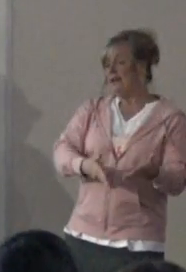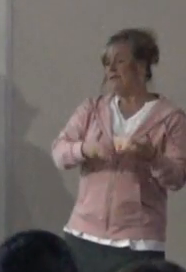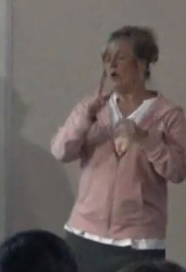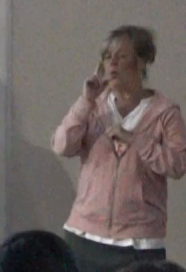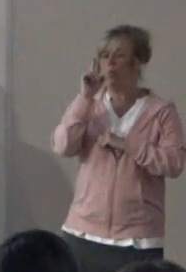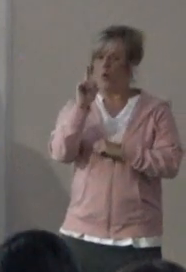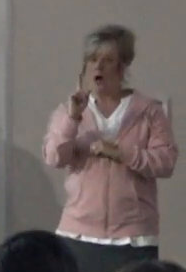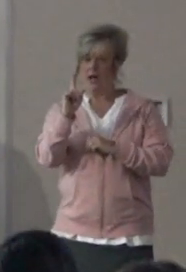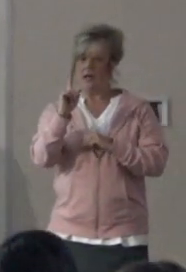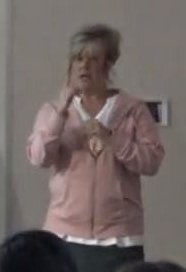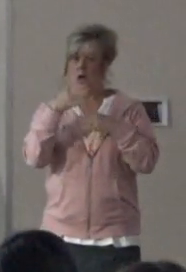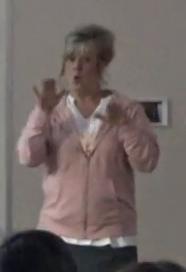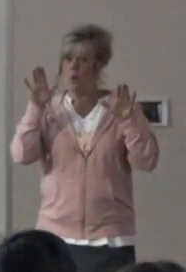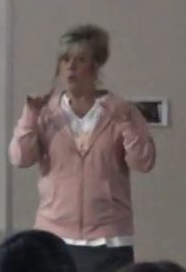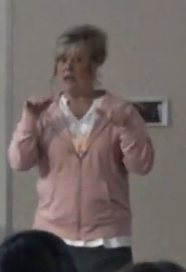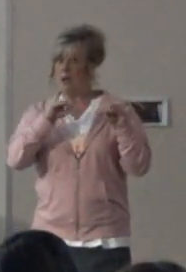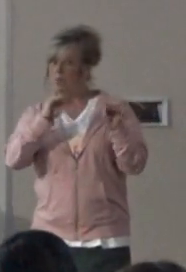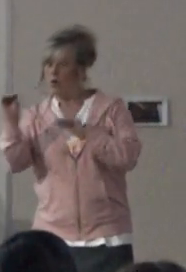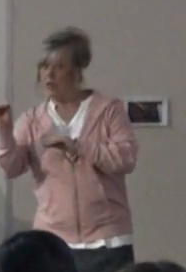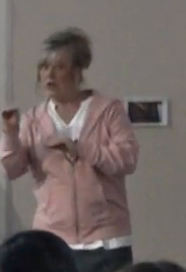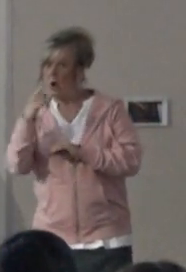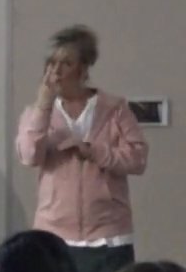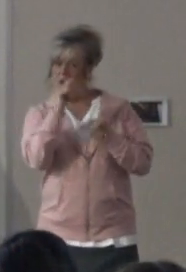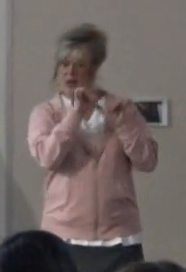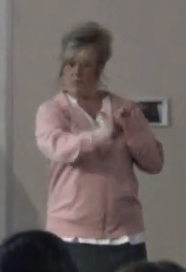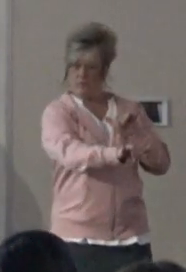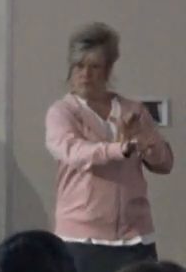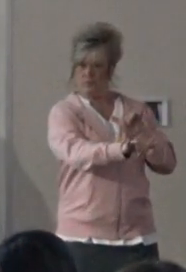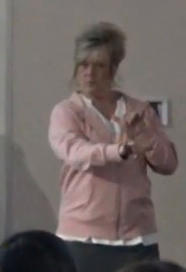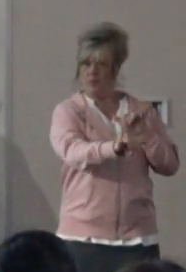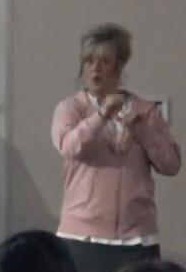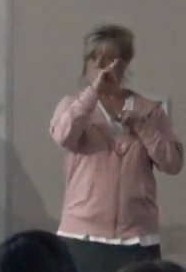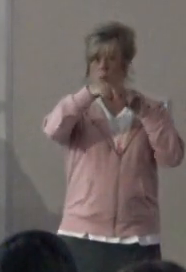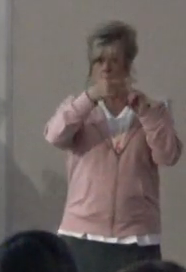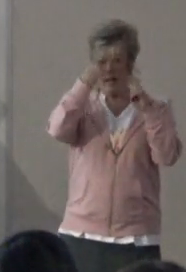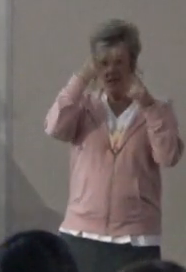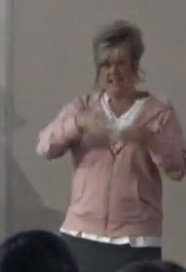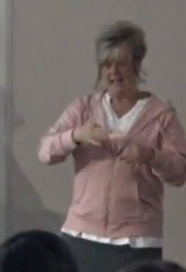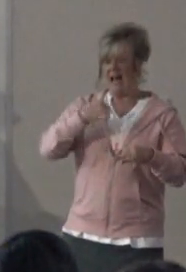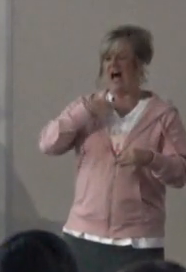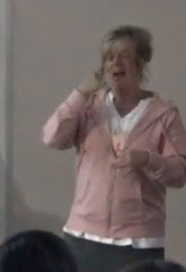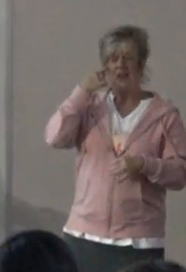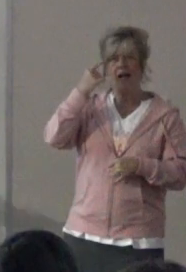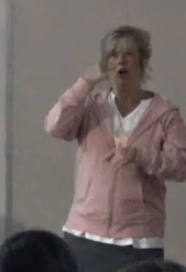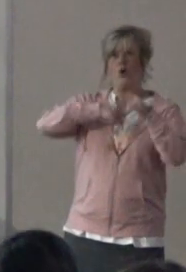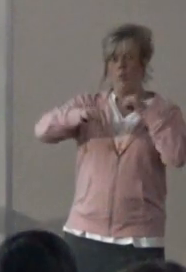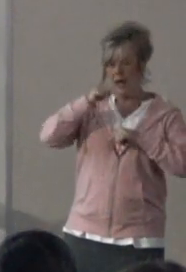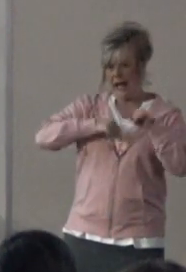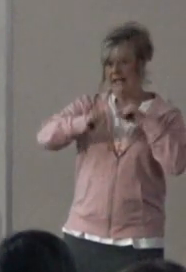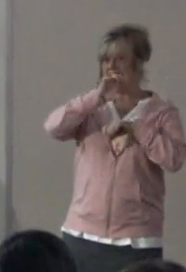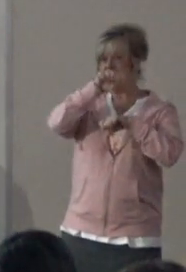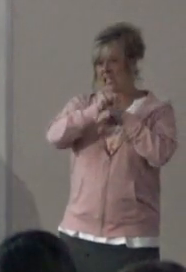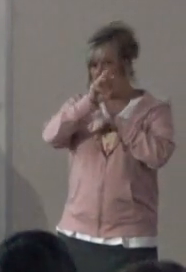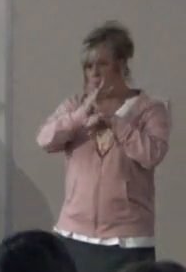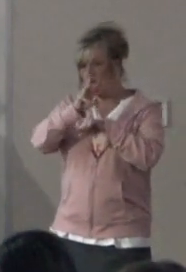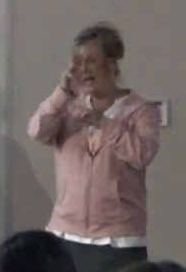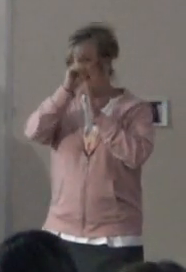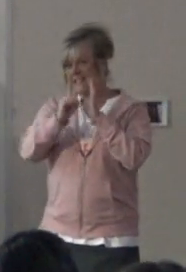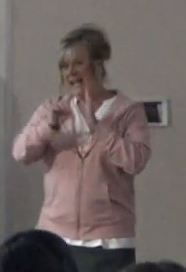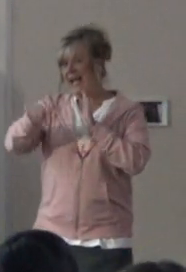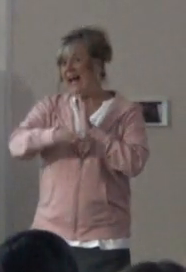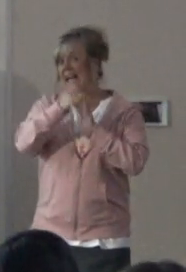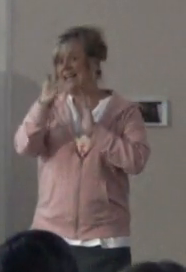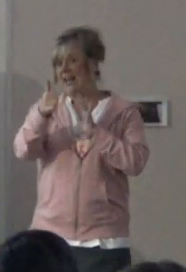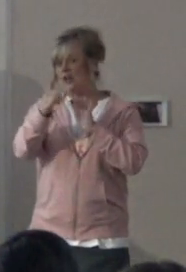butterfly wing moving and one not moving. And so when I decided this, I was like, okay, gotta go back into SolidWorks and design another